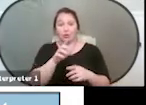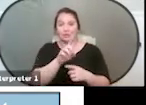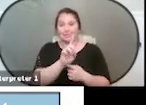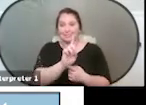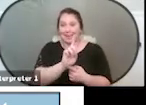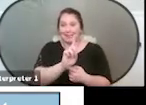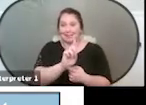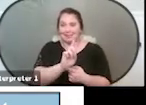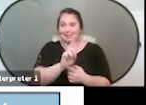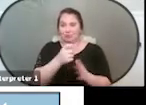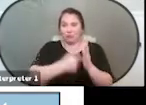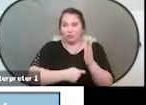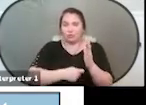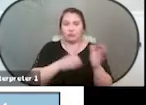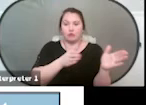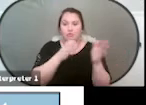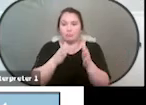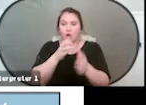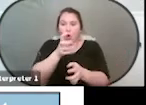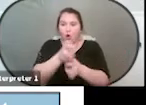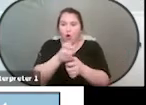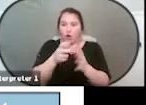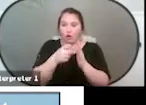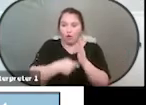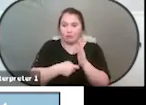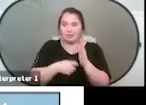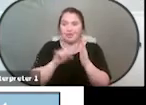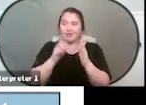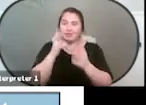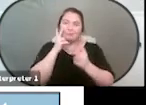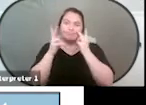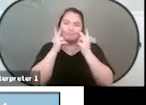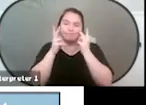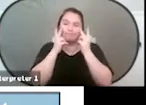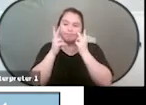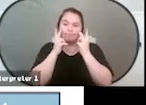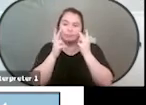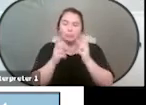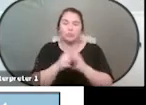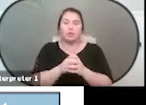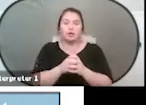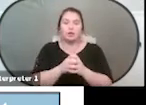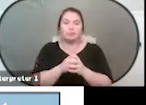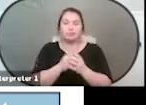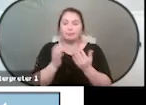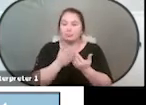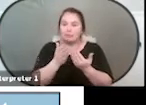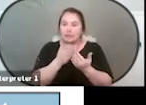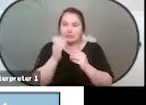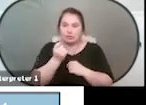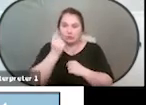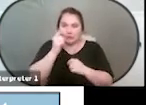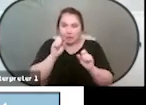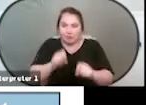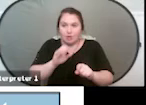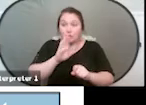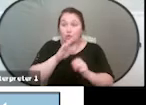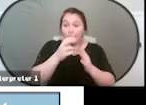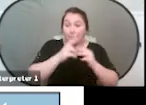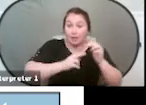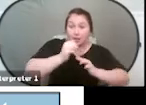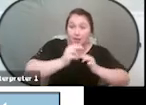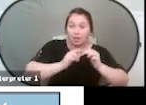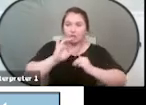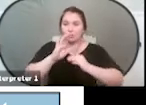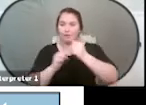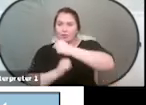is what you would is the visual, very easily understandable cost, which is your building, your foundations, your